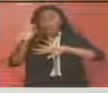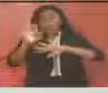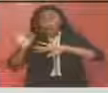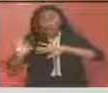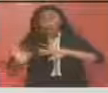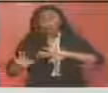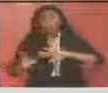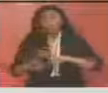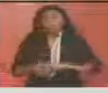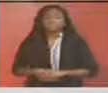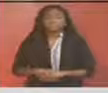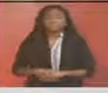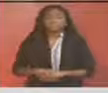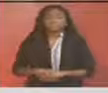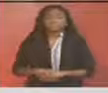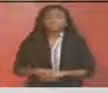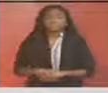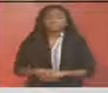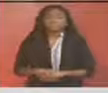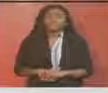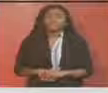those countries. In